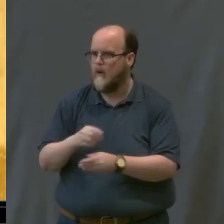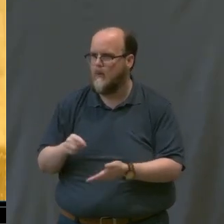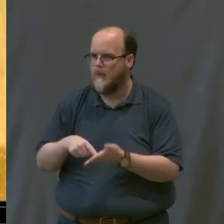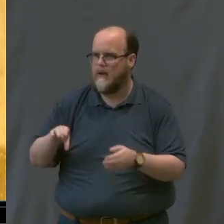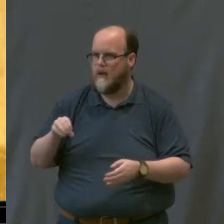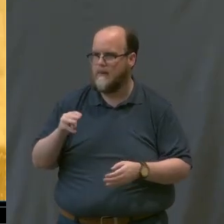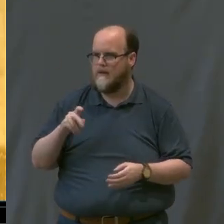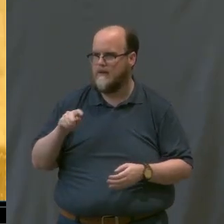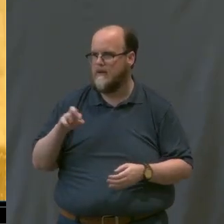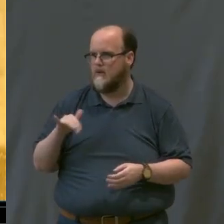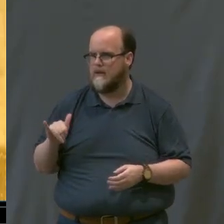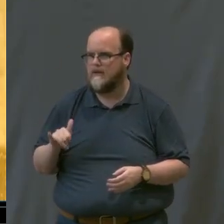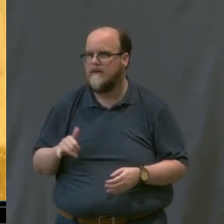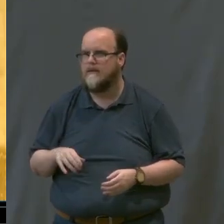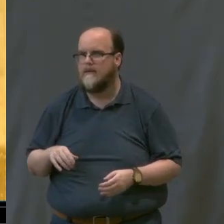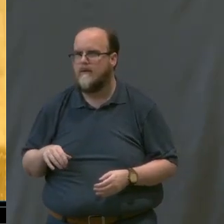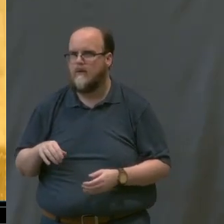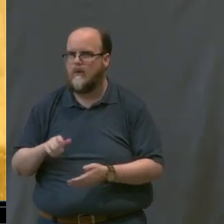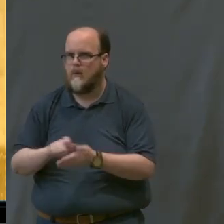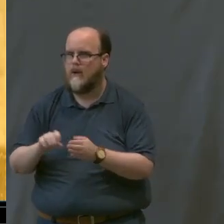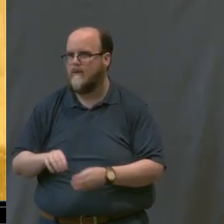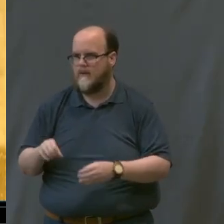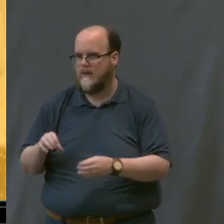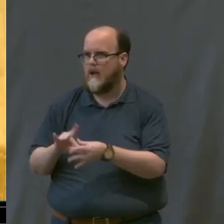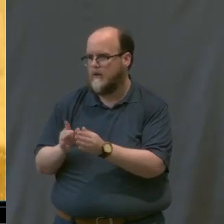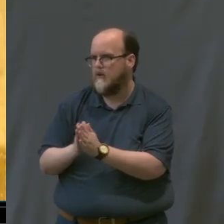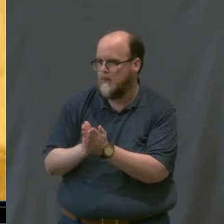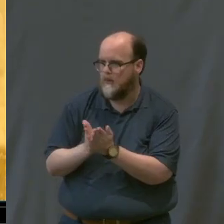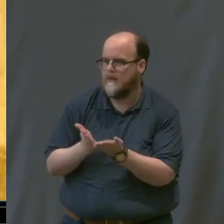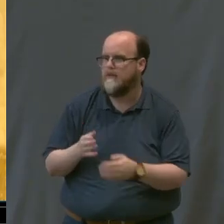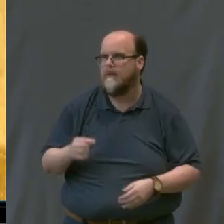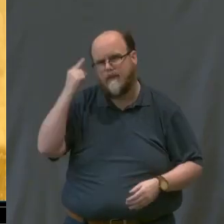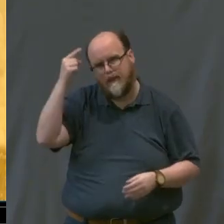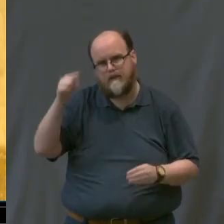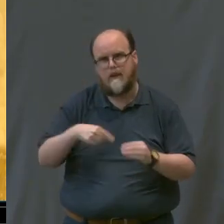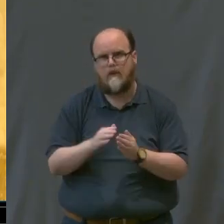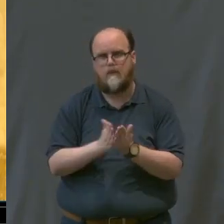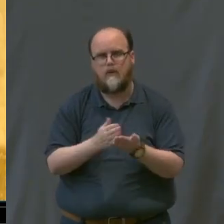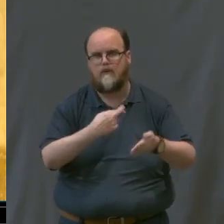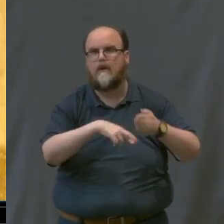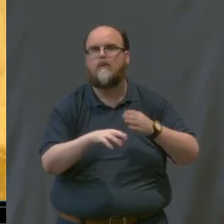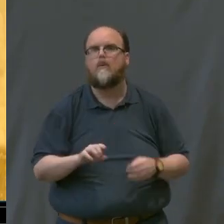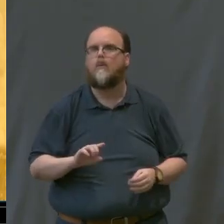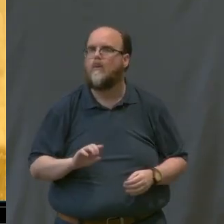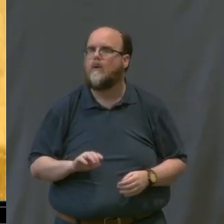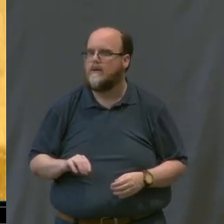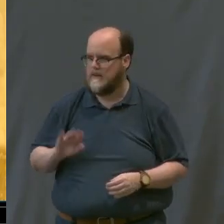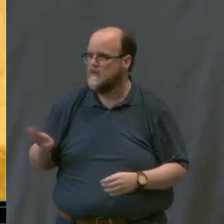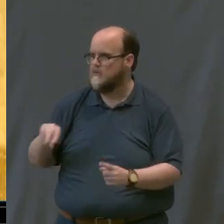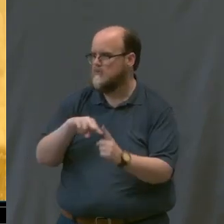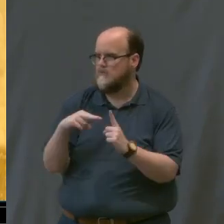commentator in a commentary thinks about the book of Revelation, where he's coming from.